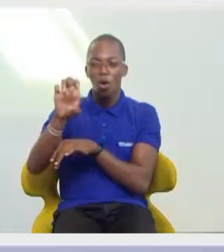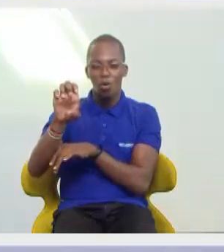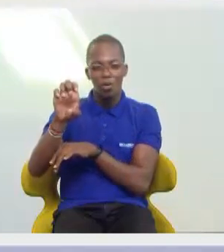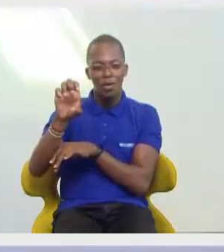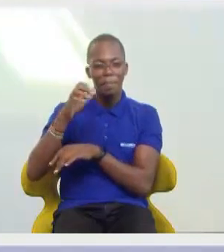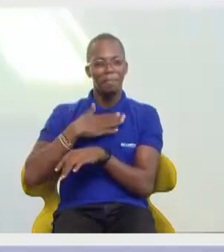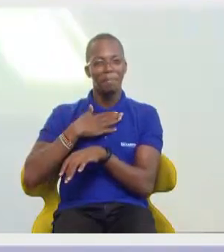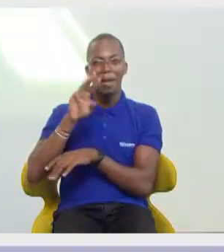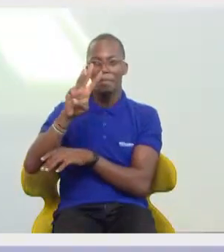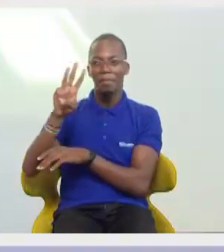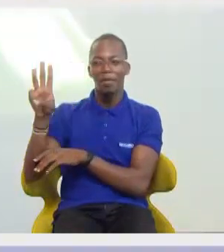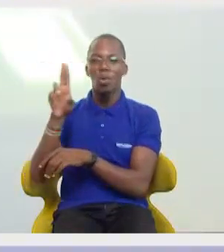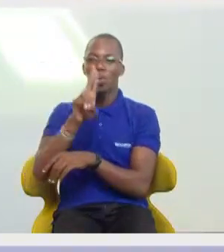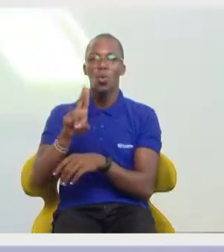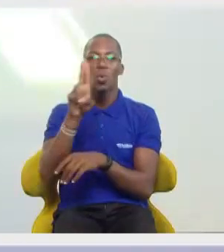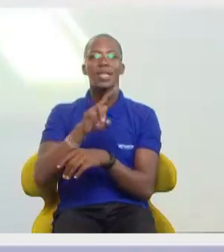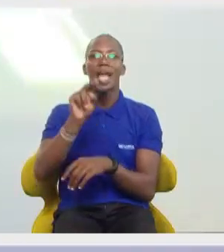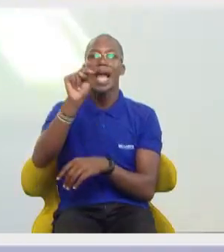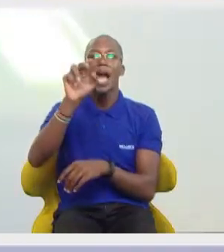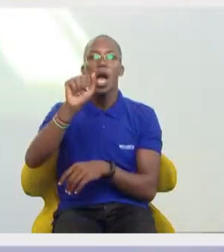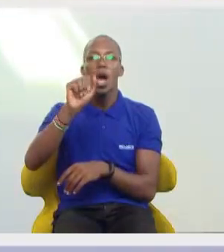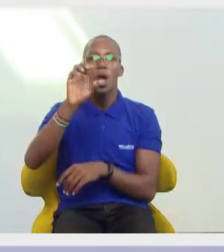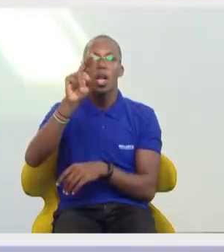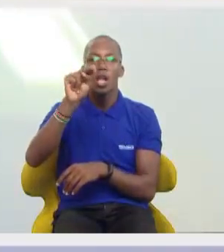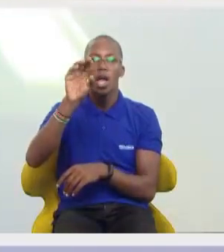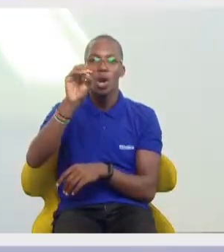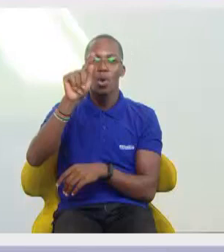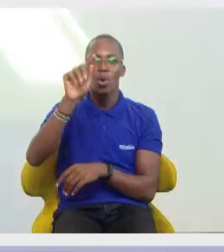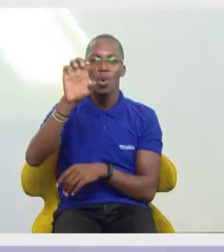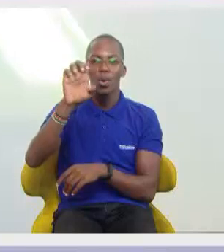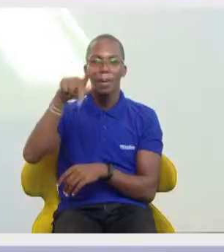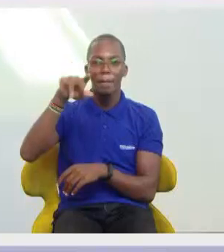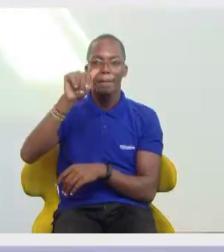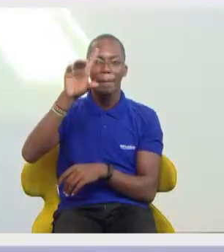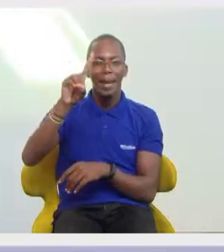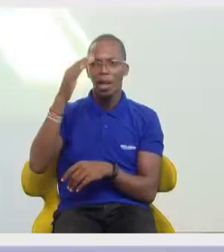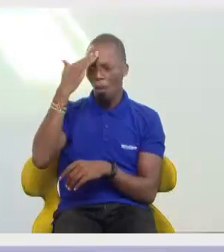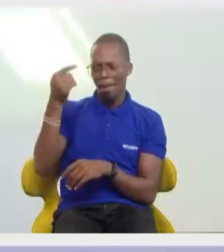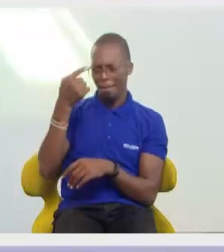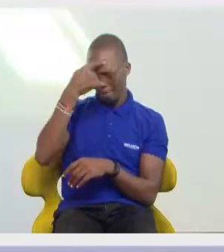the Notepad because it is accessible for the people who are visually impaired.